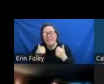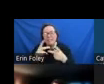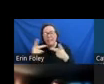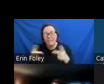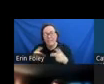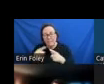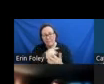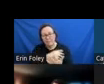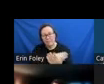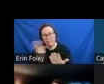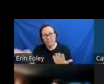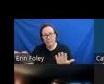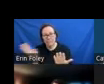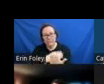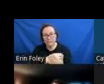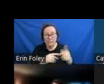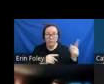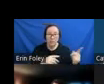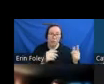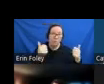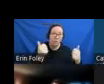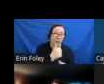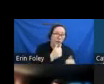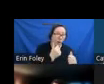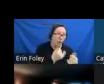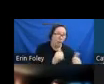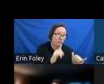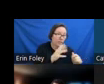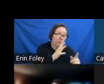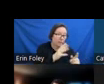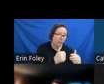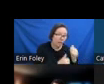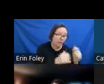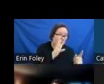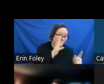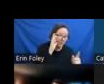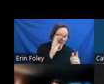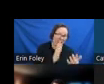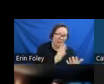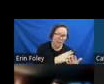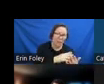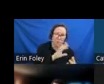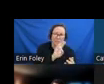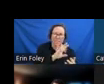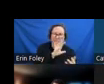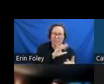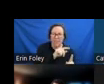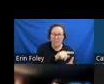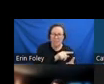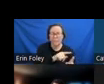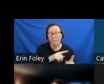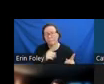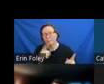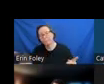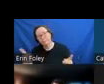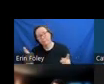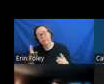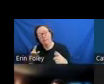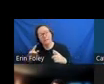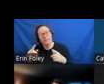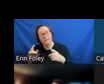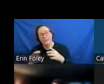The two in between are a situation where a person is sharing expenses equally